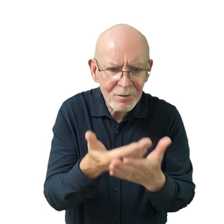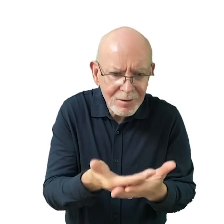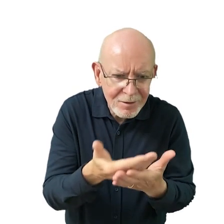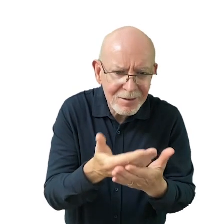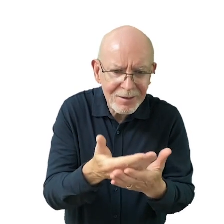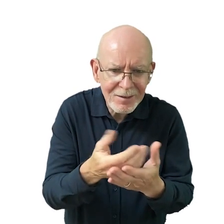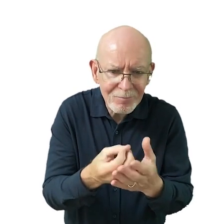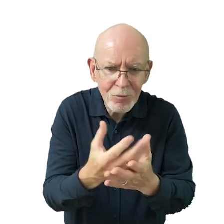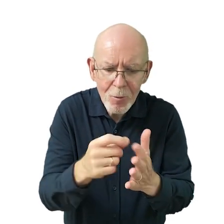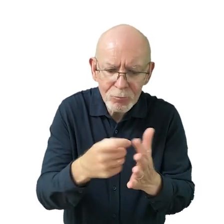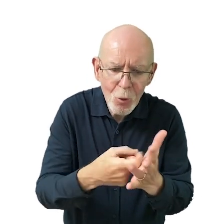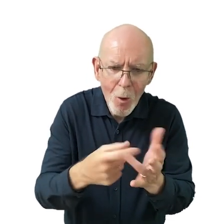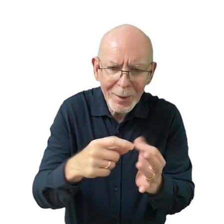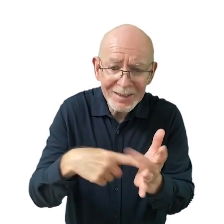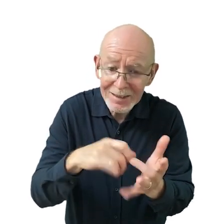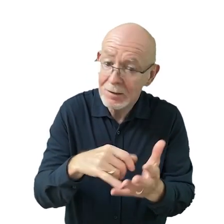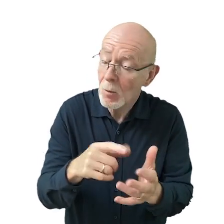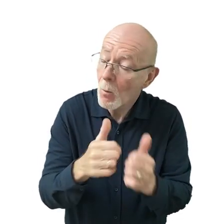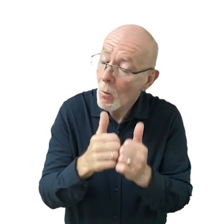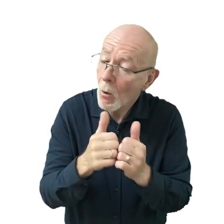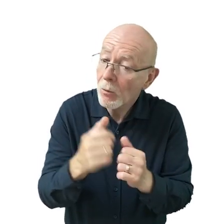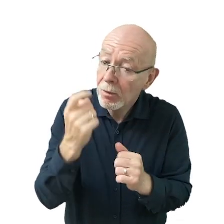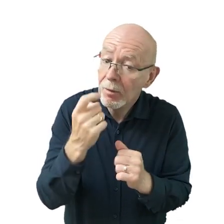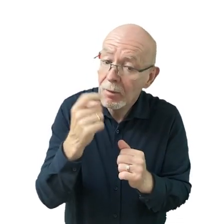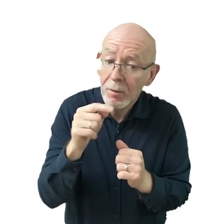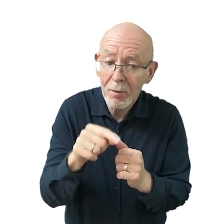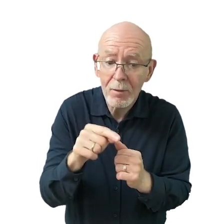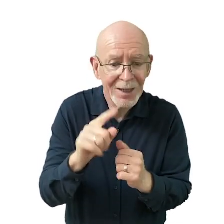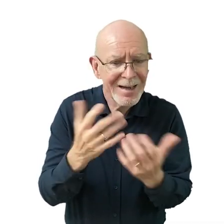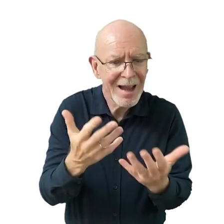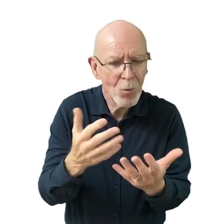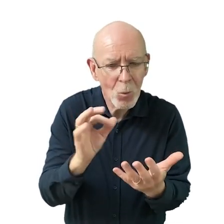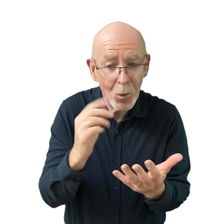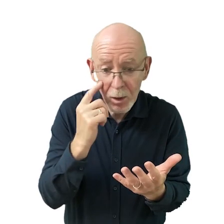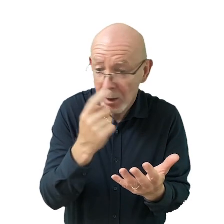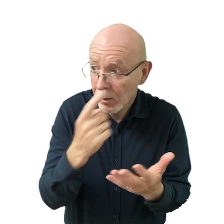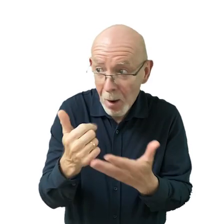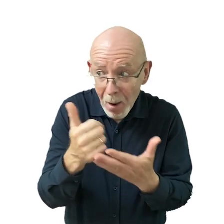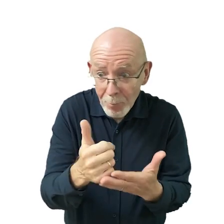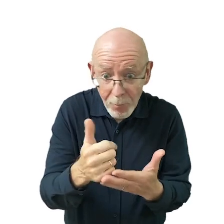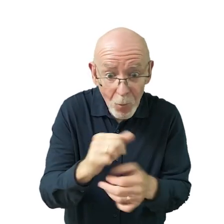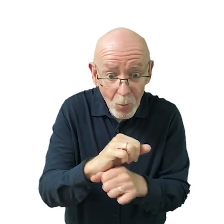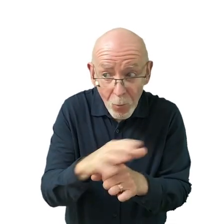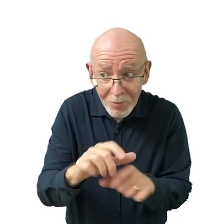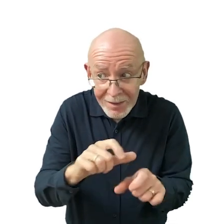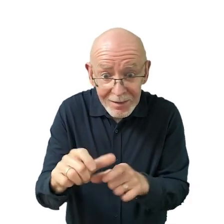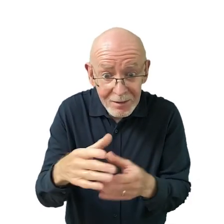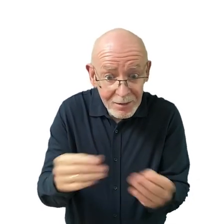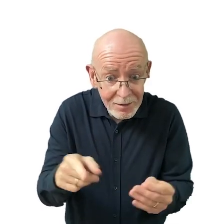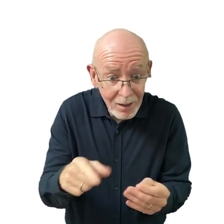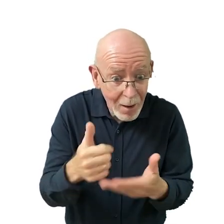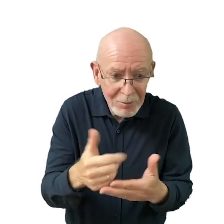and probiotics are also worth considering, although there is currently no evidence that these help long